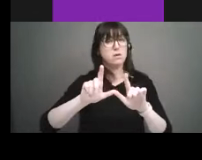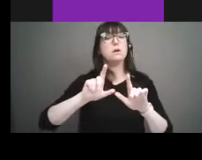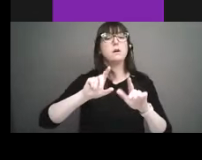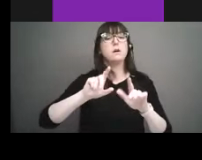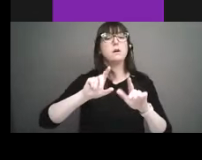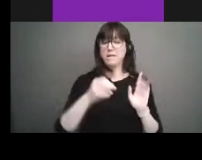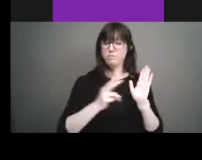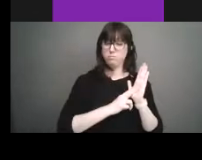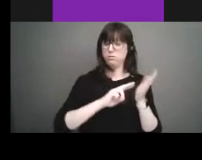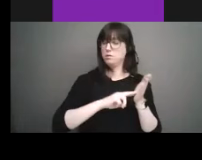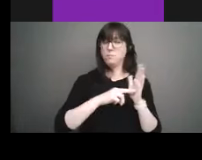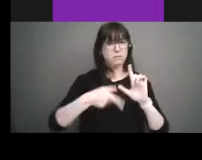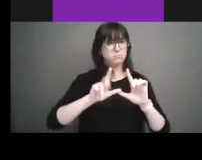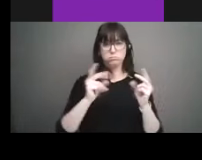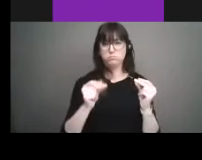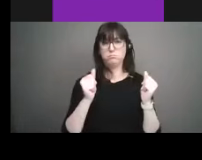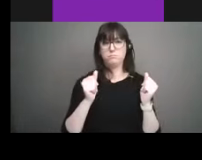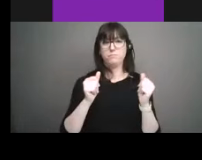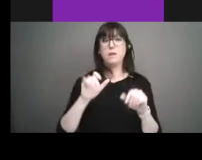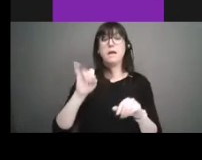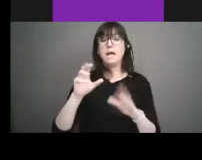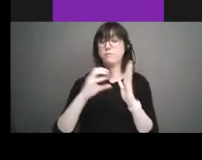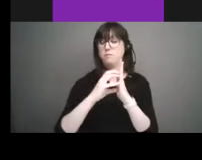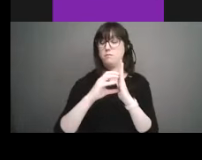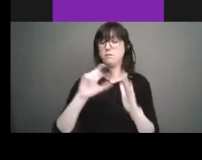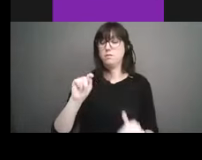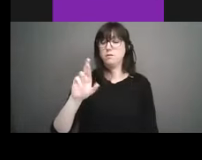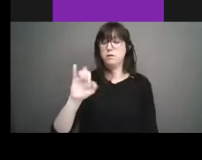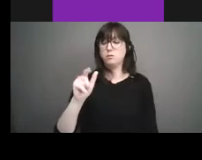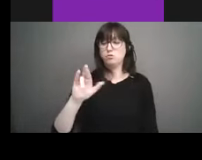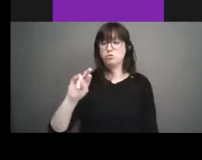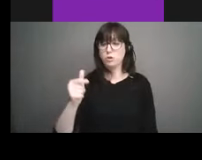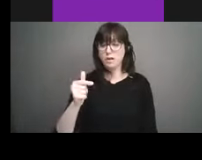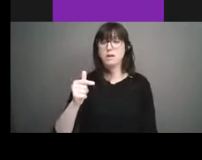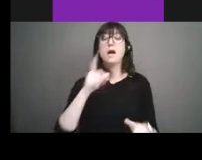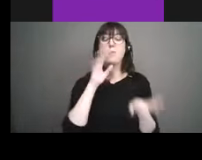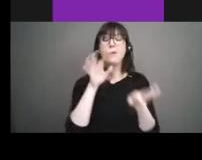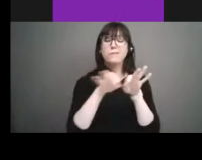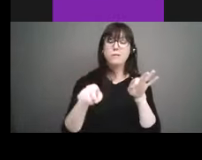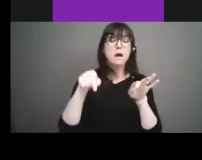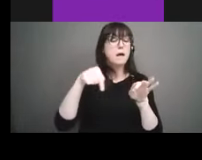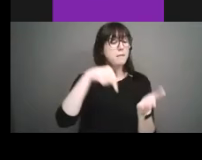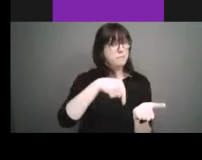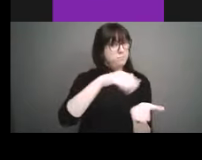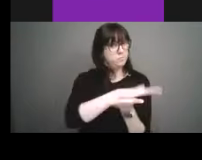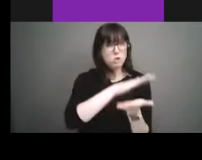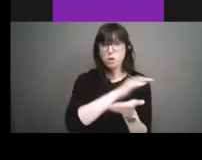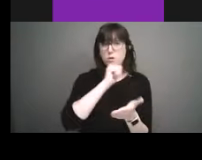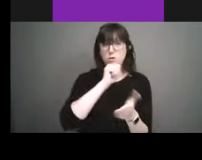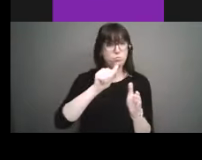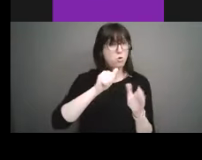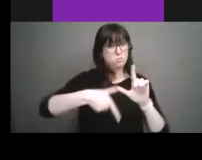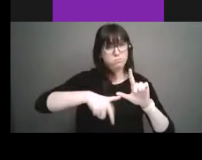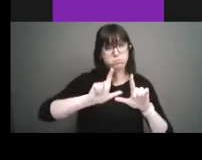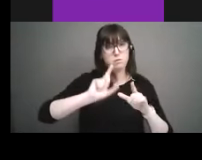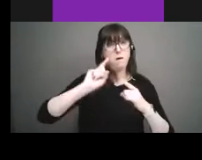something in the document which would say, this document doesn't come into effect unless,